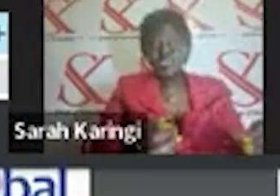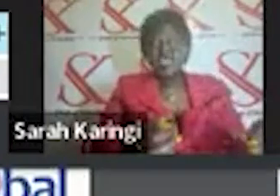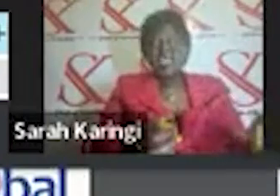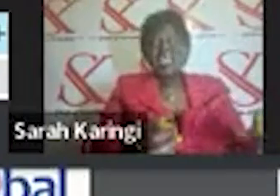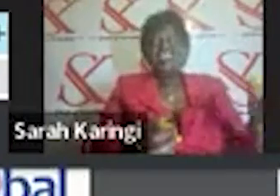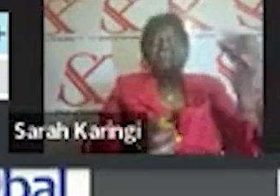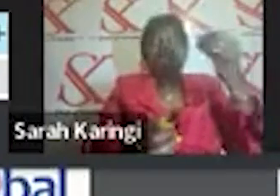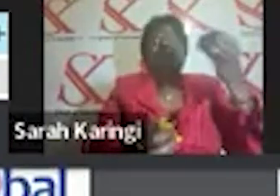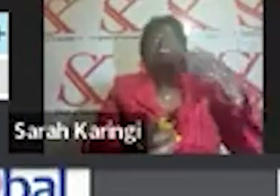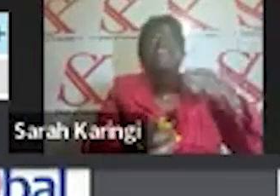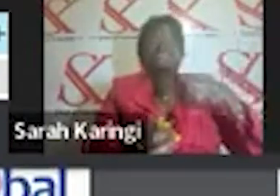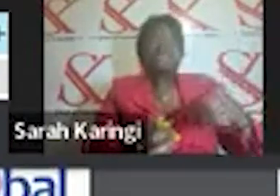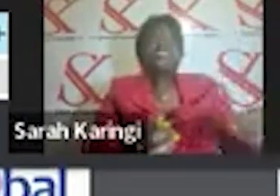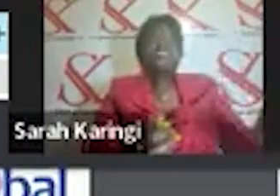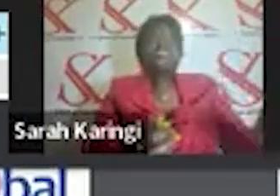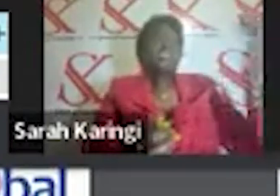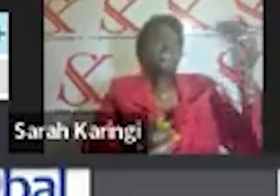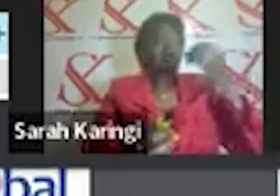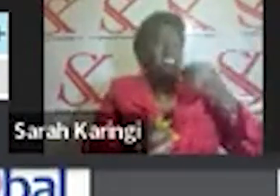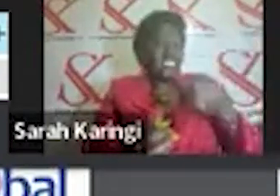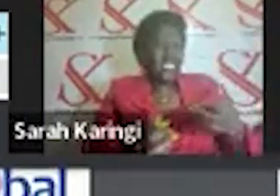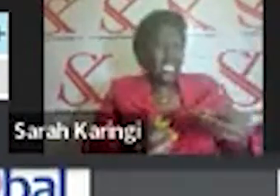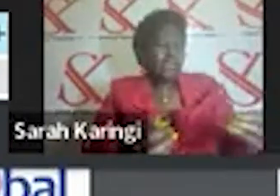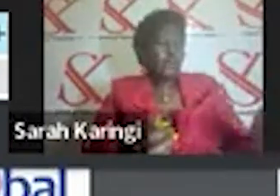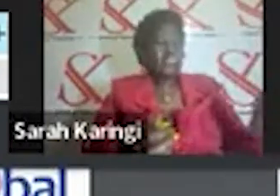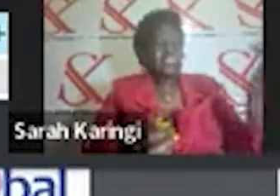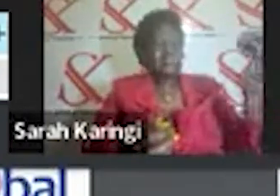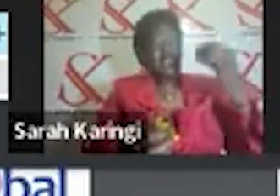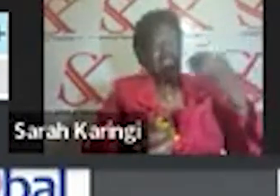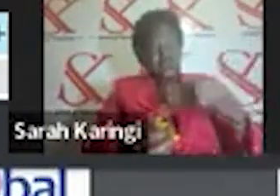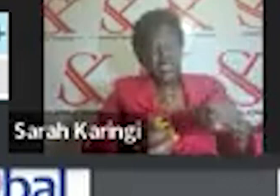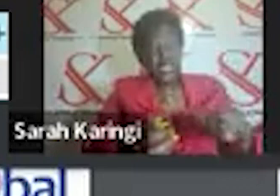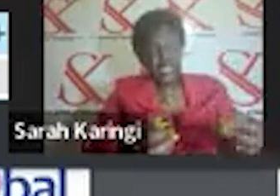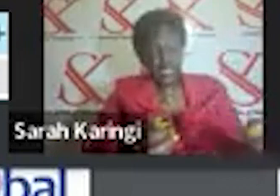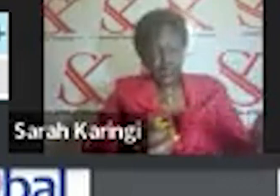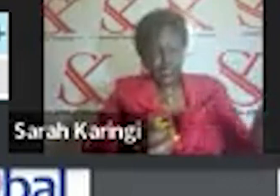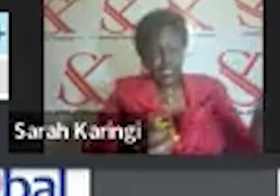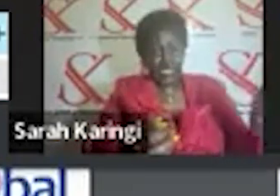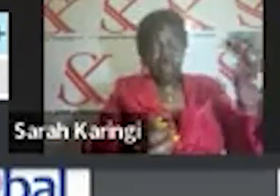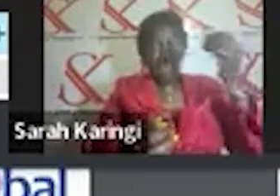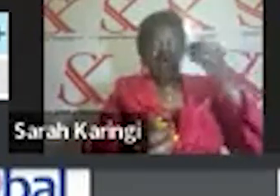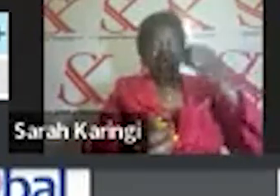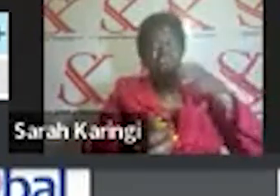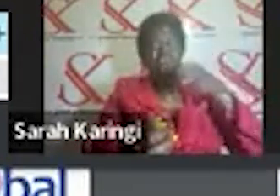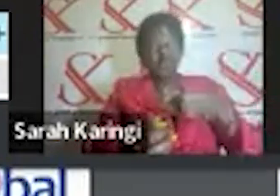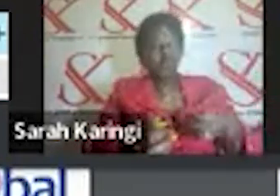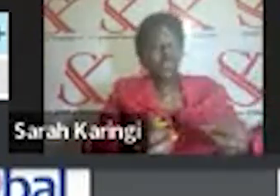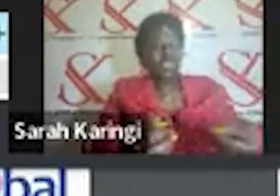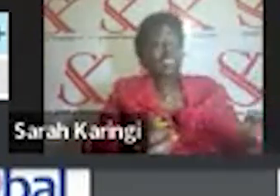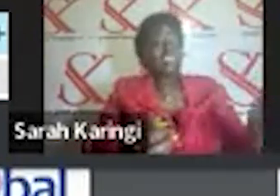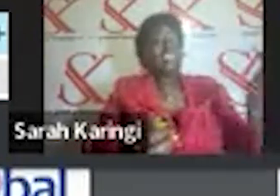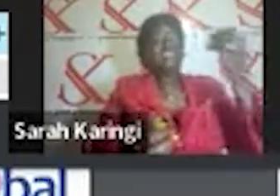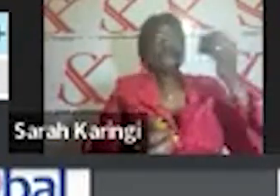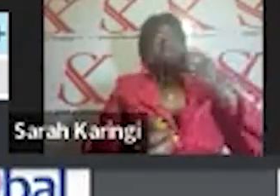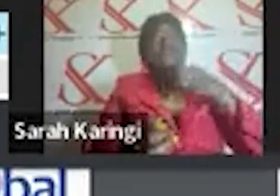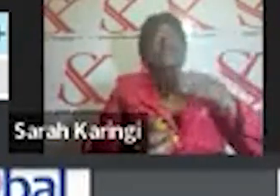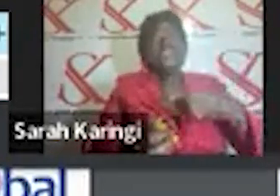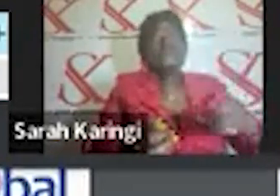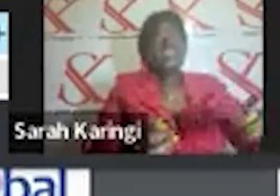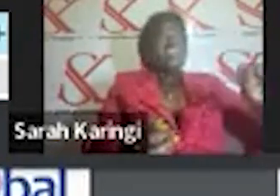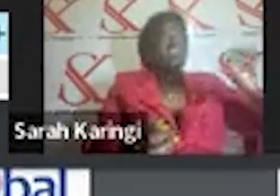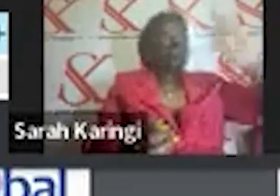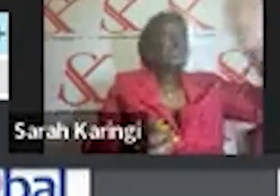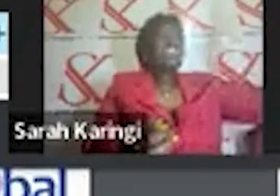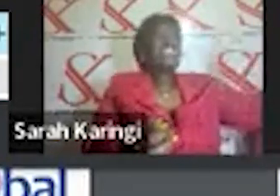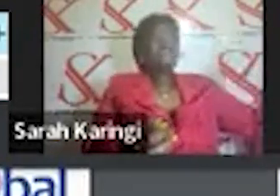networking, and I have been able to keep every day I polish my networking skills everywhere I go. And that is what I want to